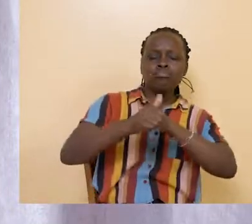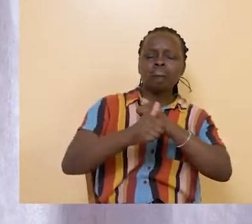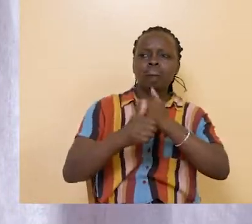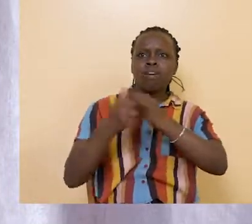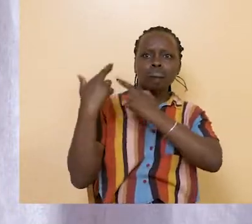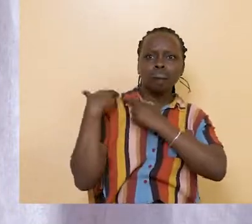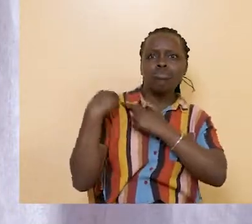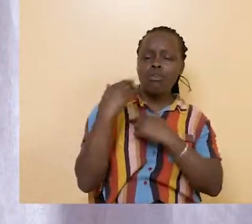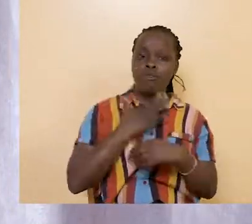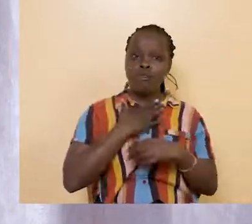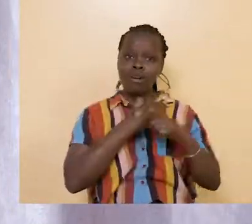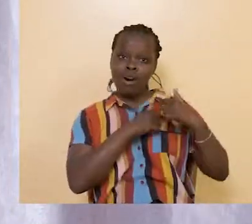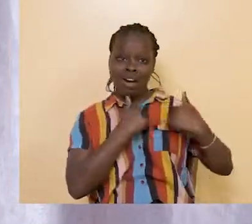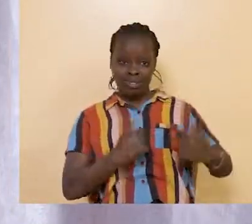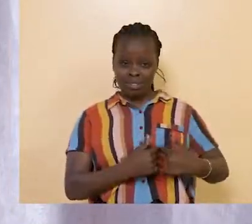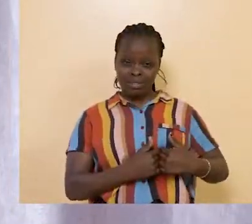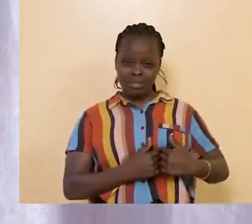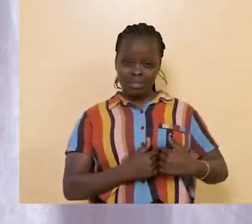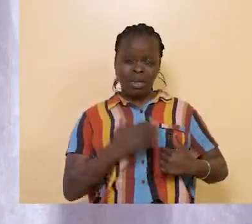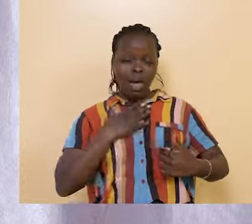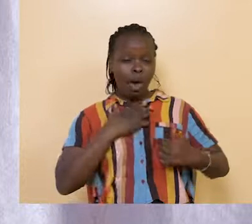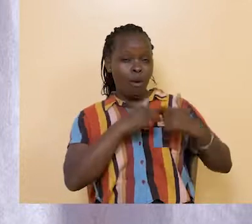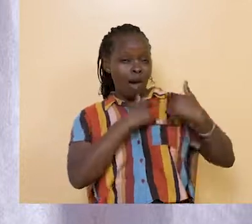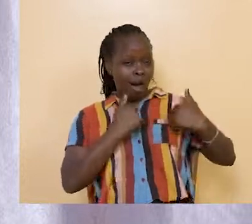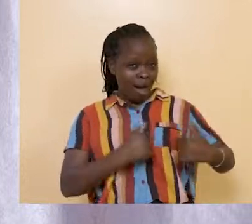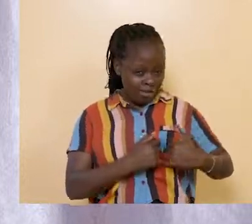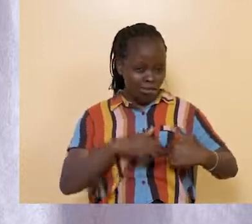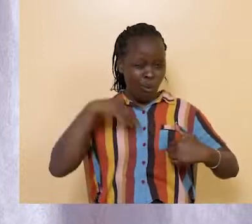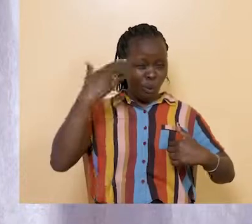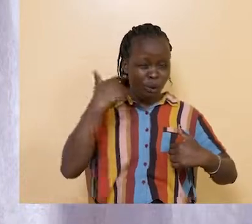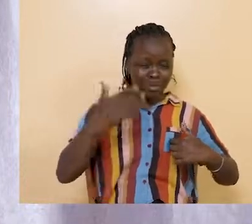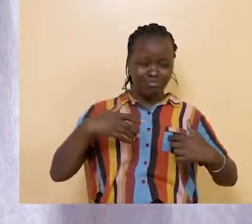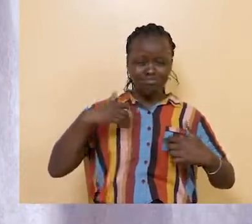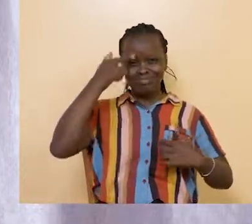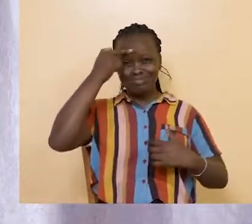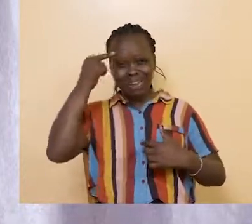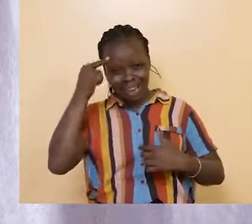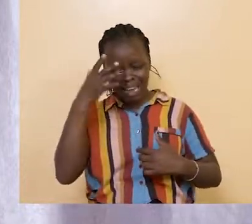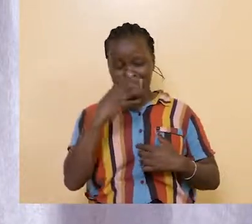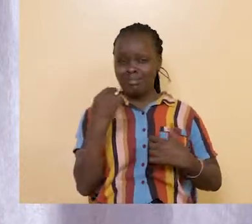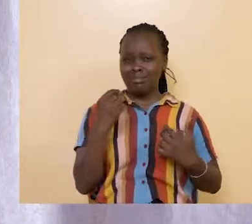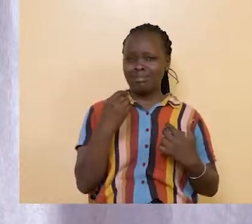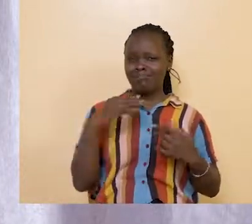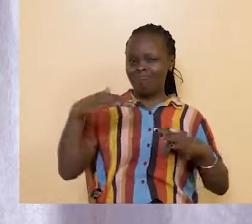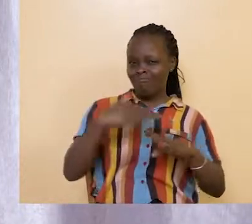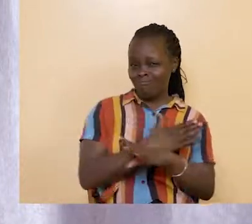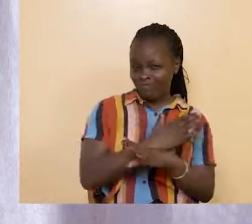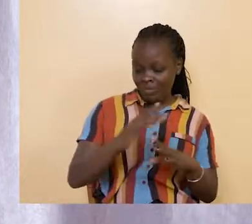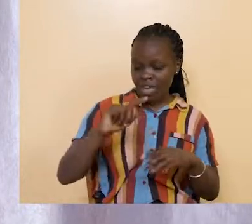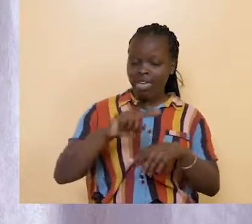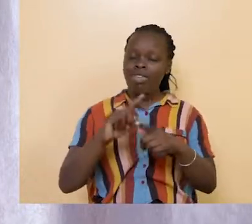hearts, and our hearts are hopelessly dark and deceitful, then we have a real problem,